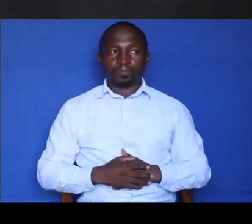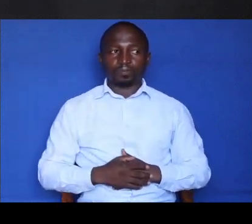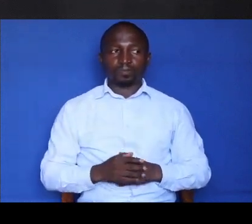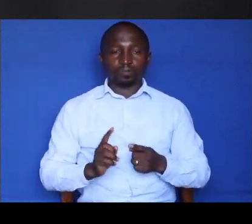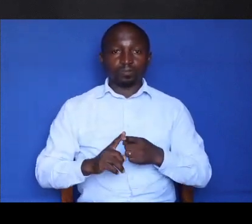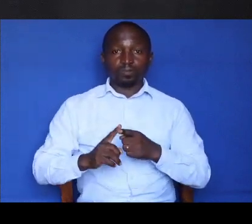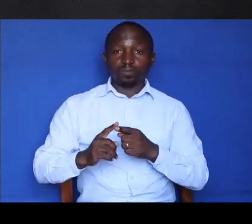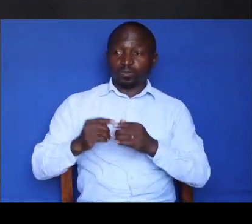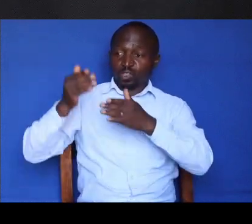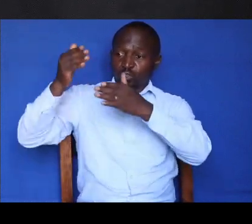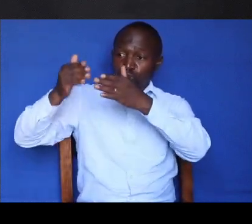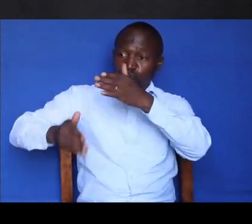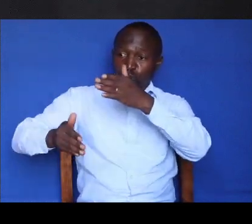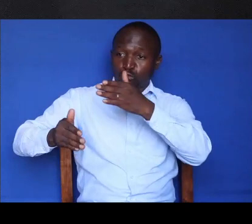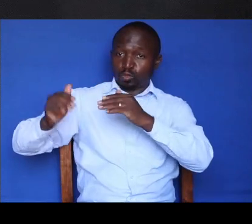Here, river ends.